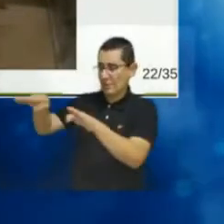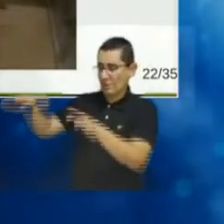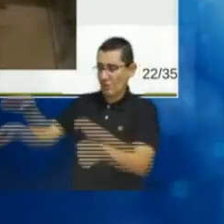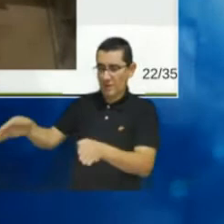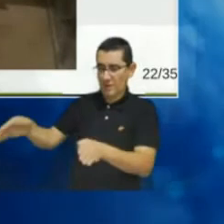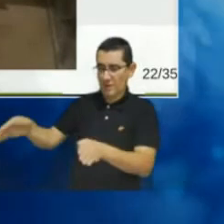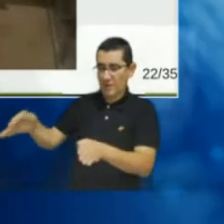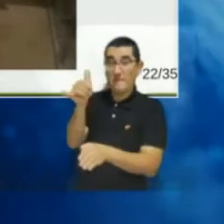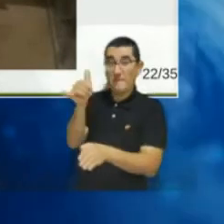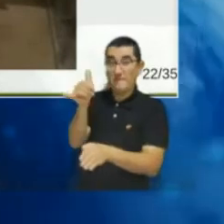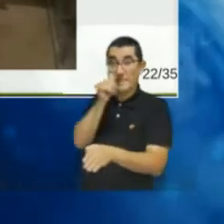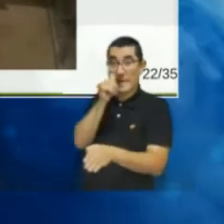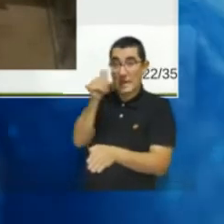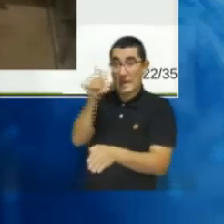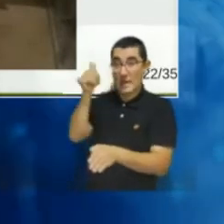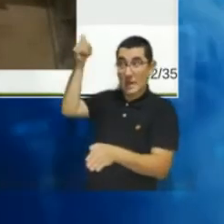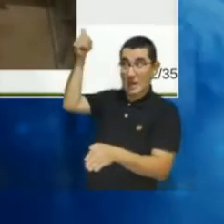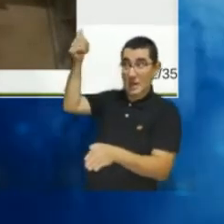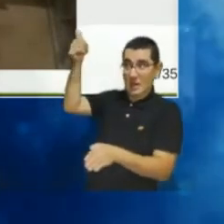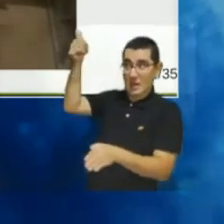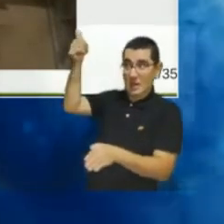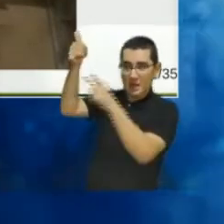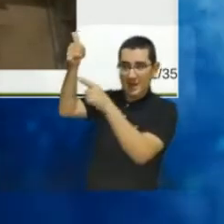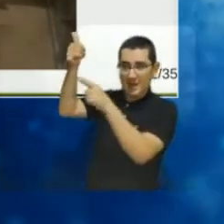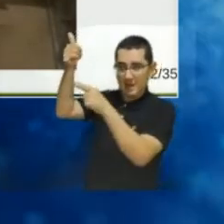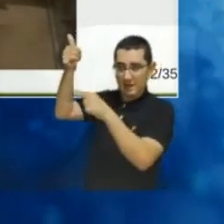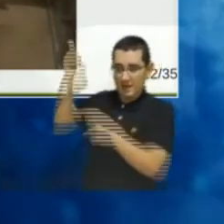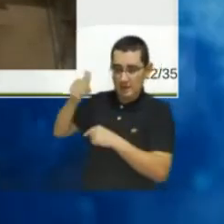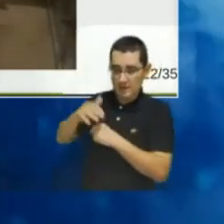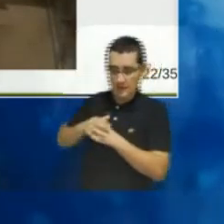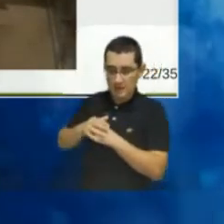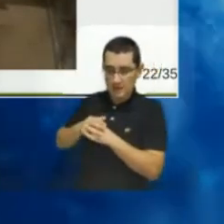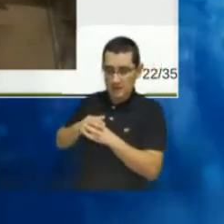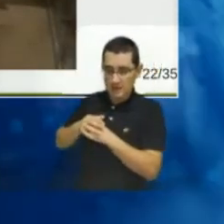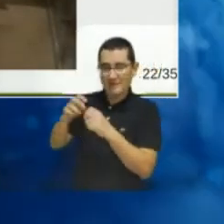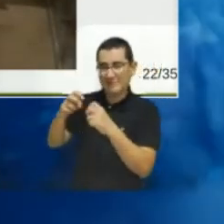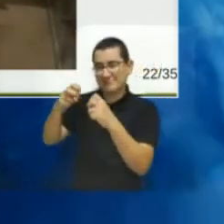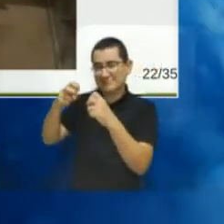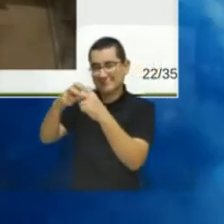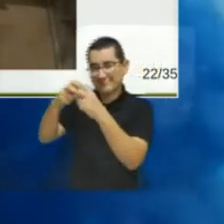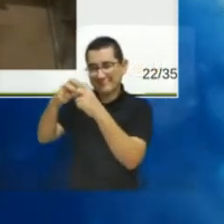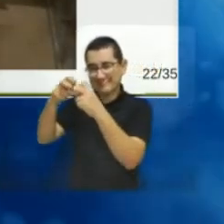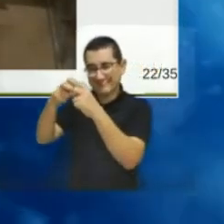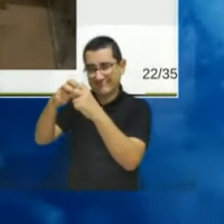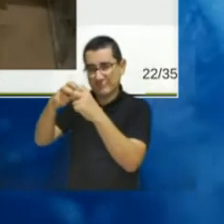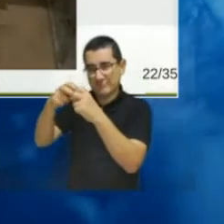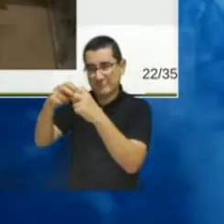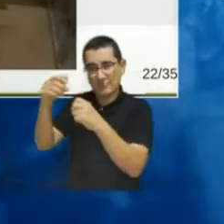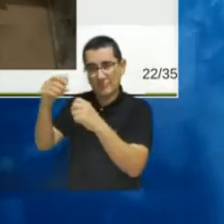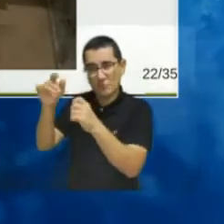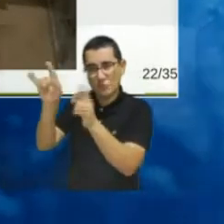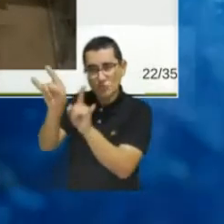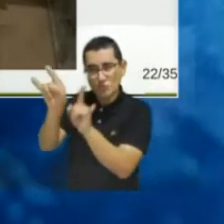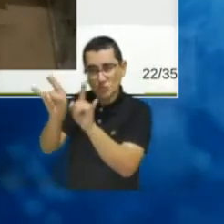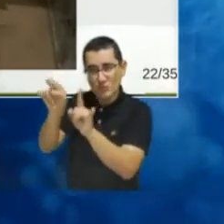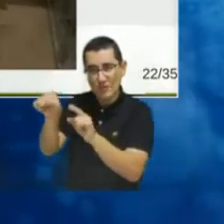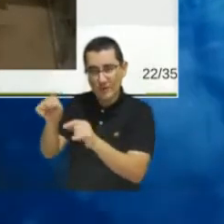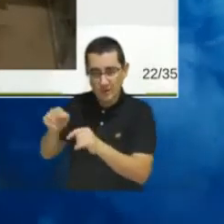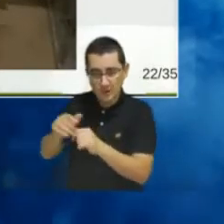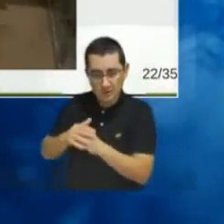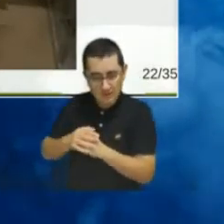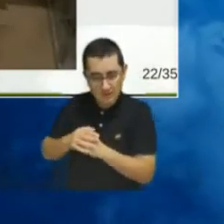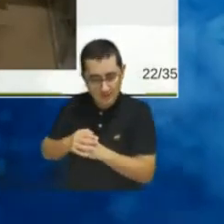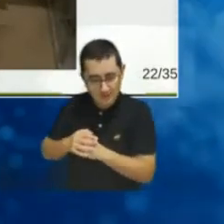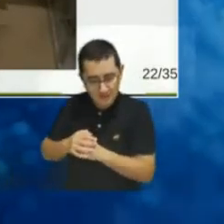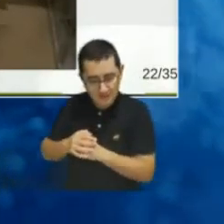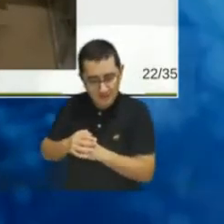We have a screen that is electromagnetically shielded, and then you have here of the electron, and then